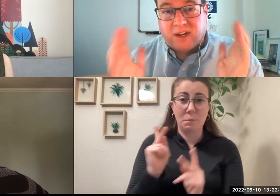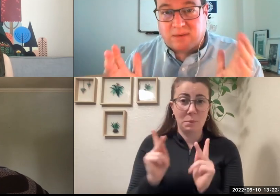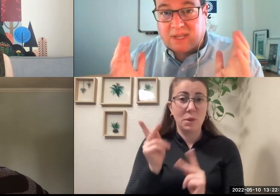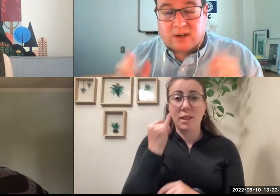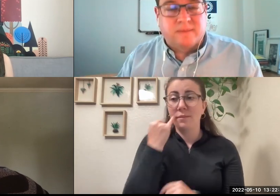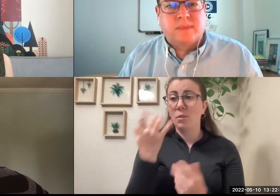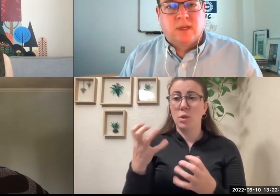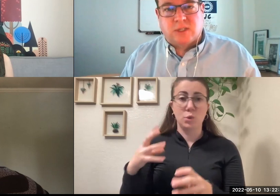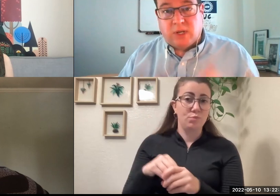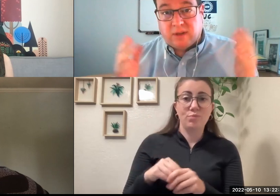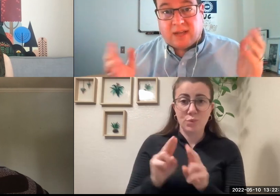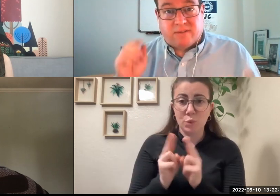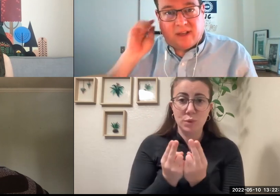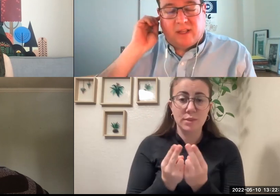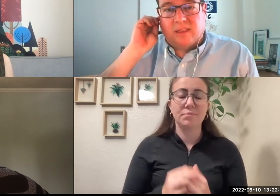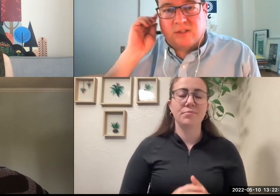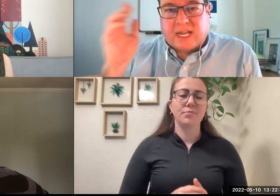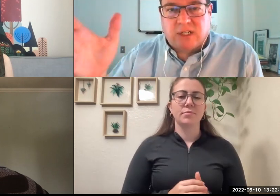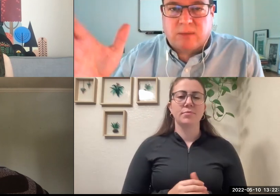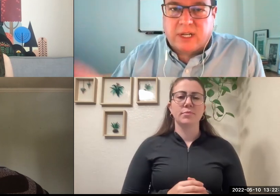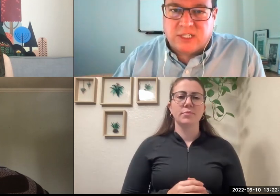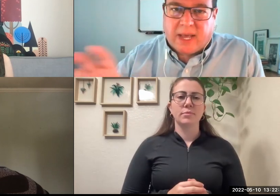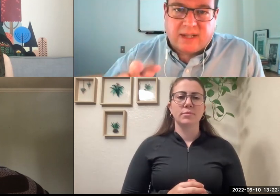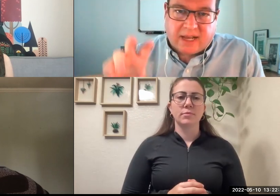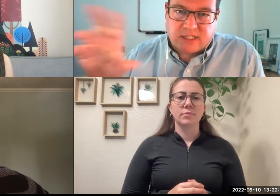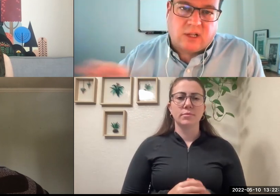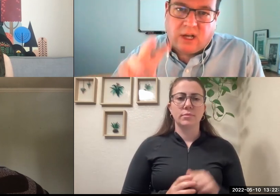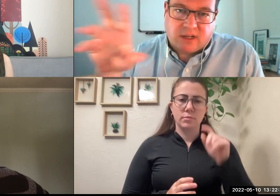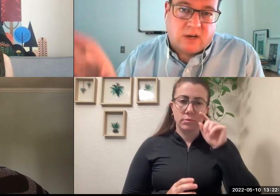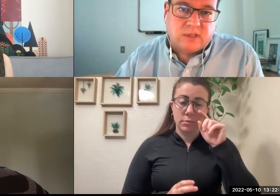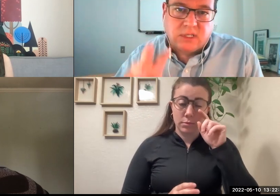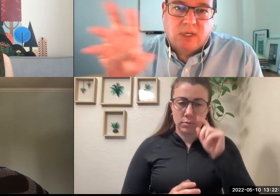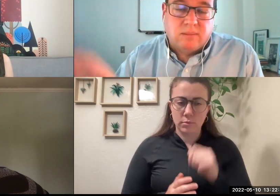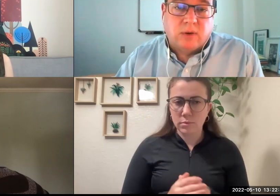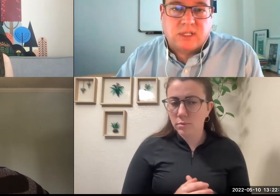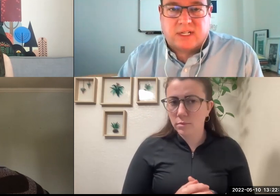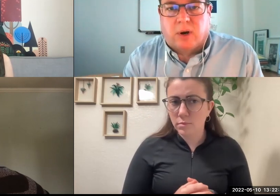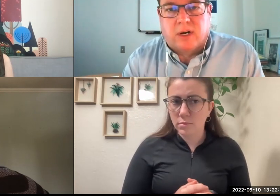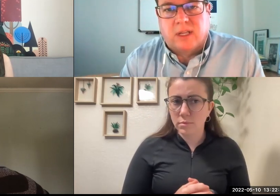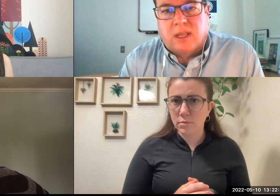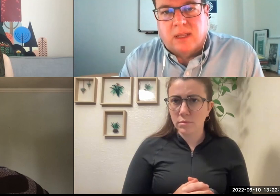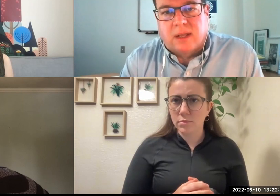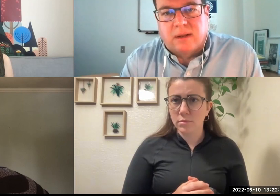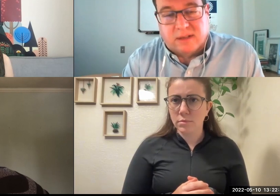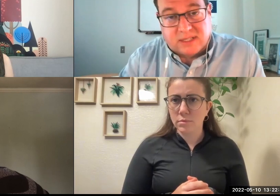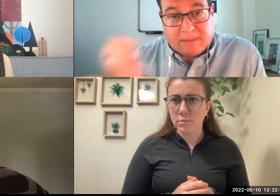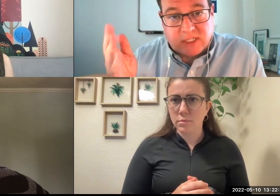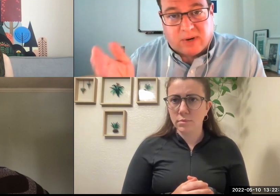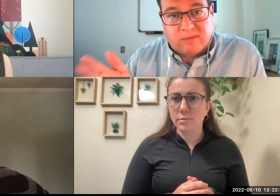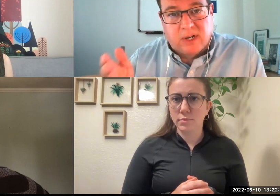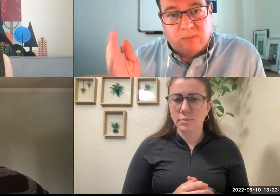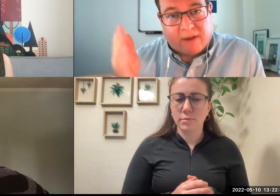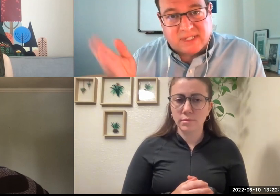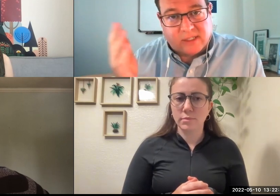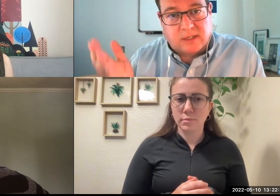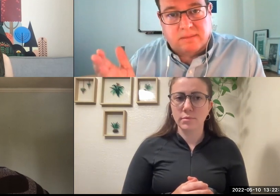Now, here's the kicker. So what do you get for violating the National Labor Relations Act is the law that governs most collective bargaining and establishes the right